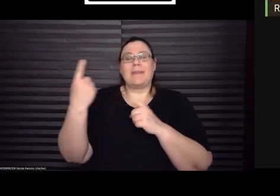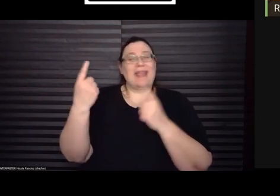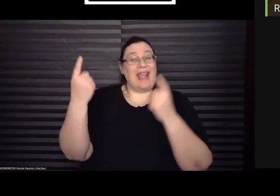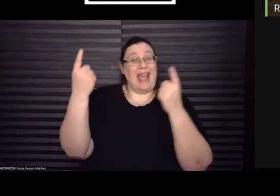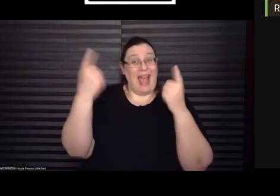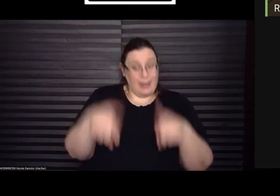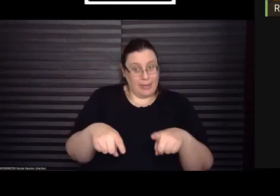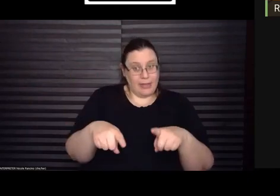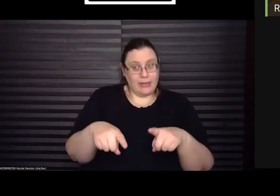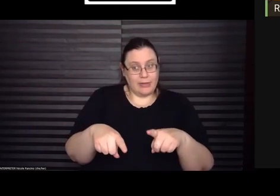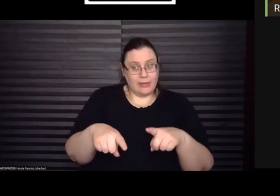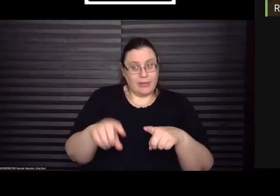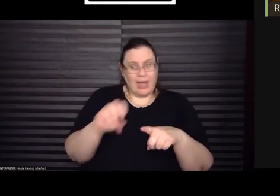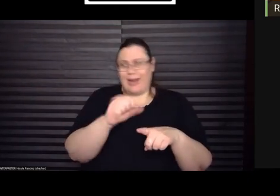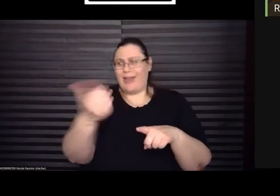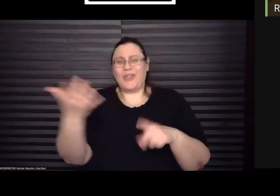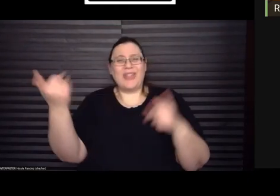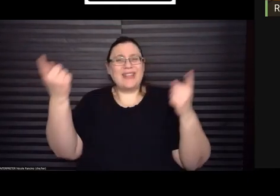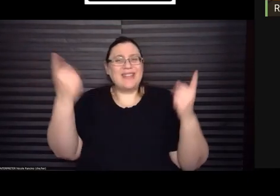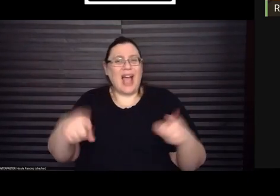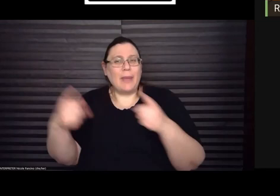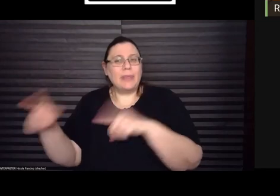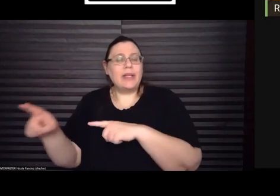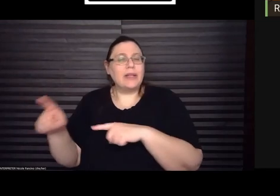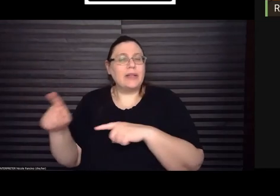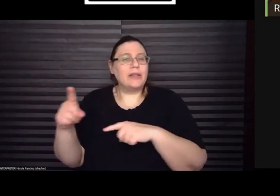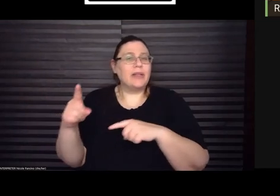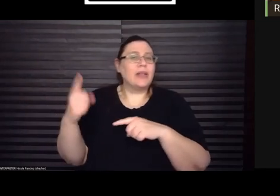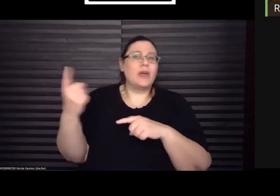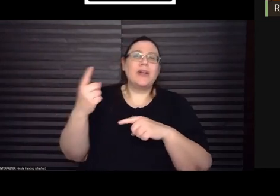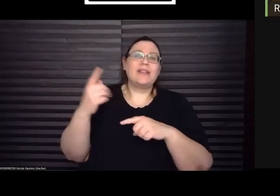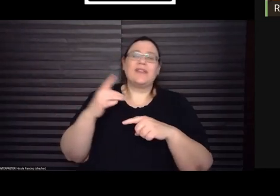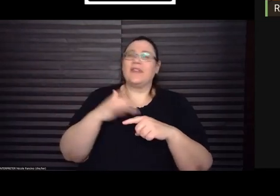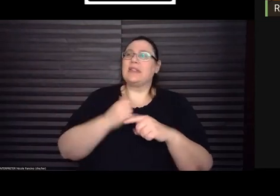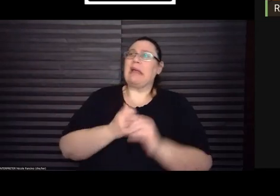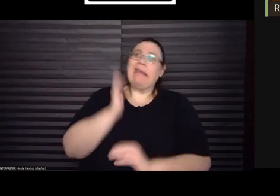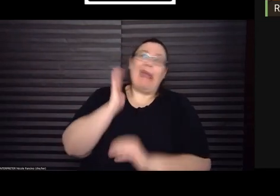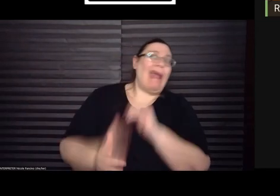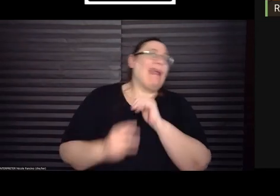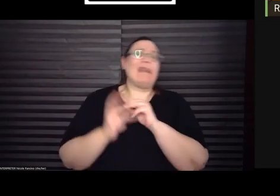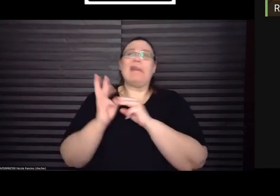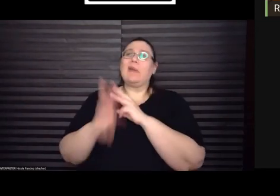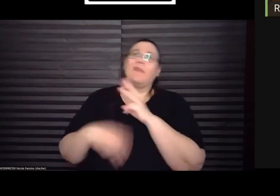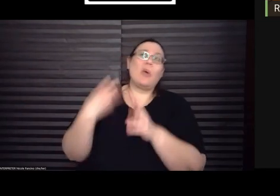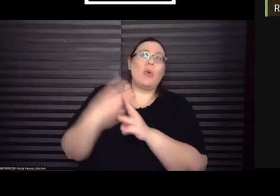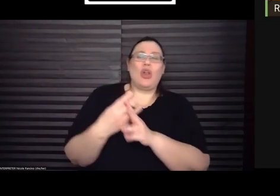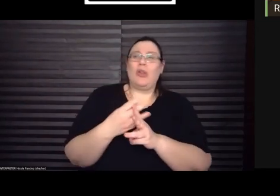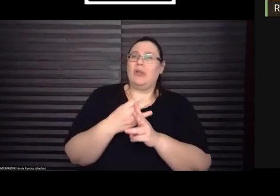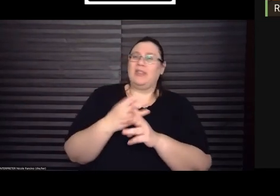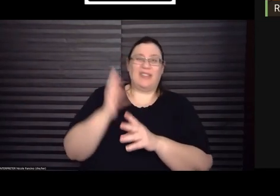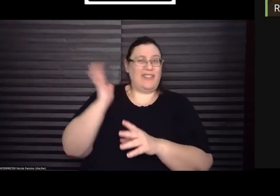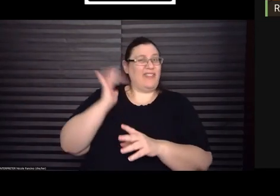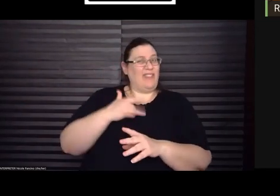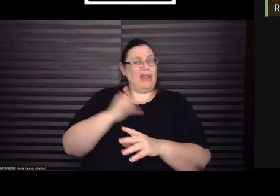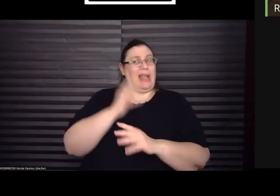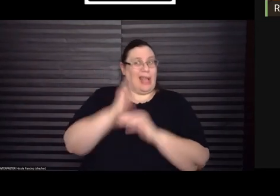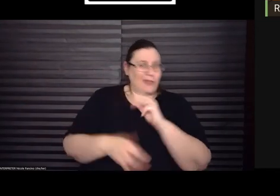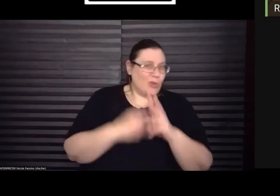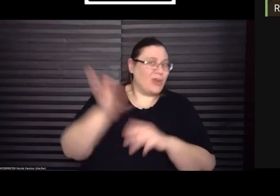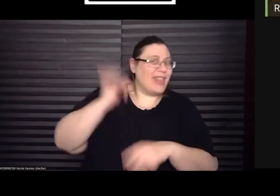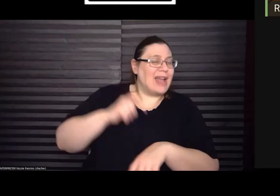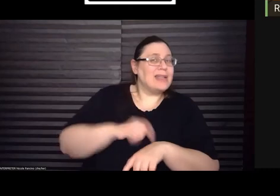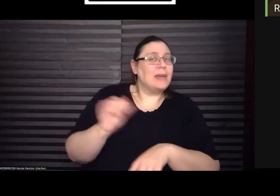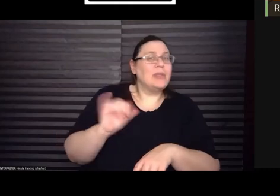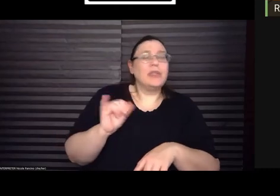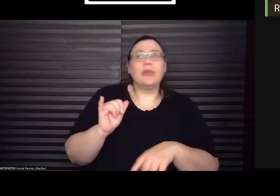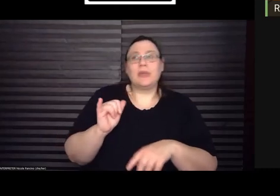then other things happened. You know, what it always feels like end times. It felt like end times then, you know, and so that emotion was important to